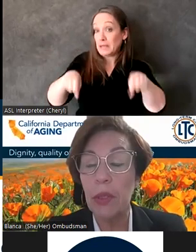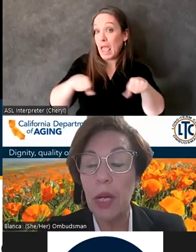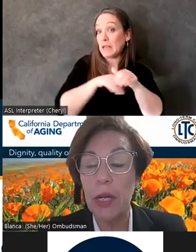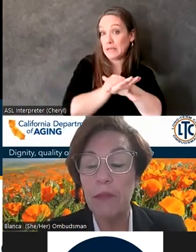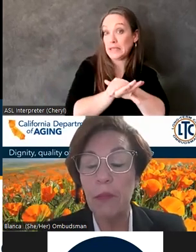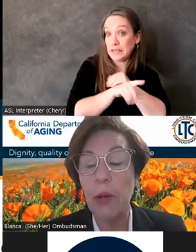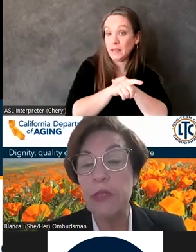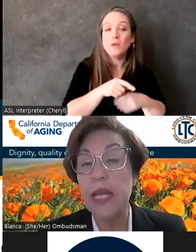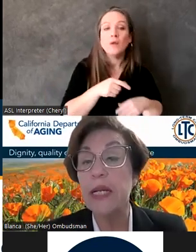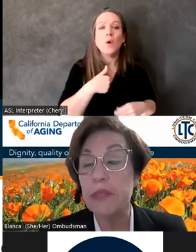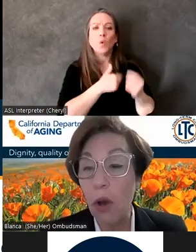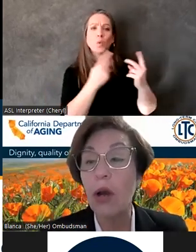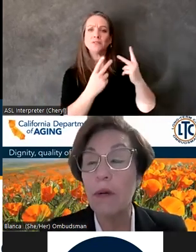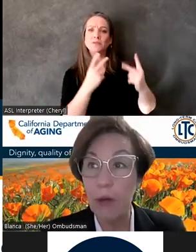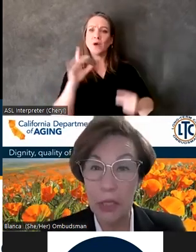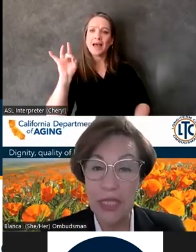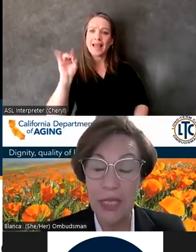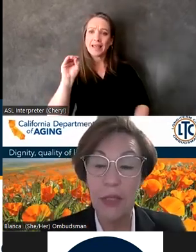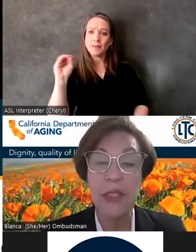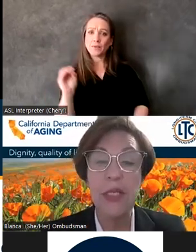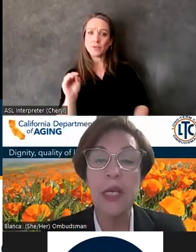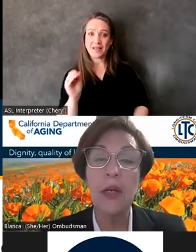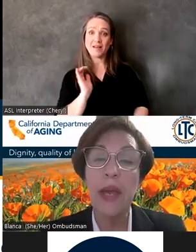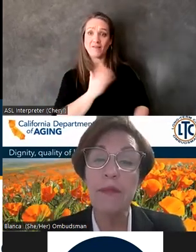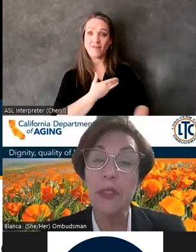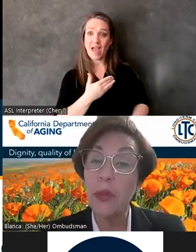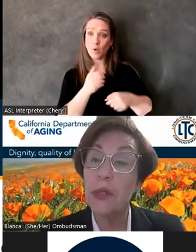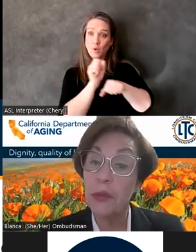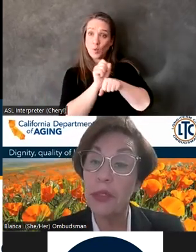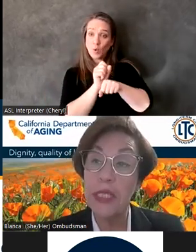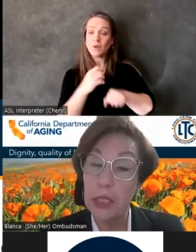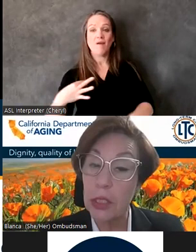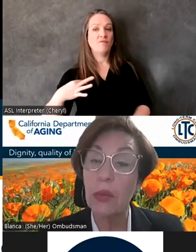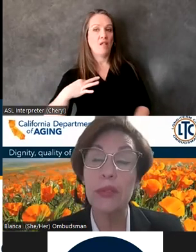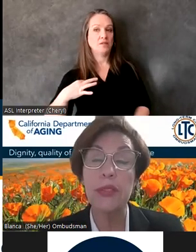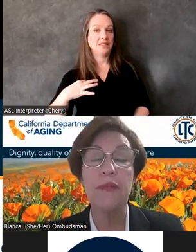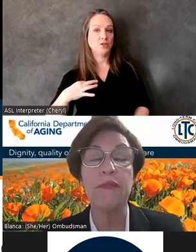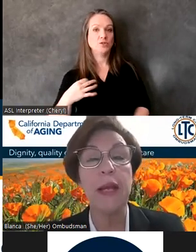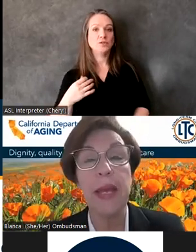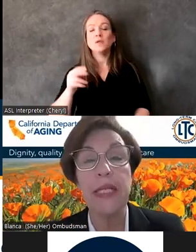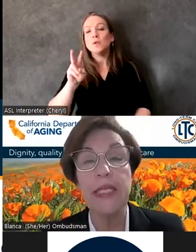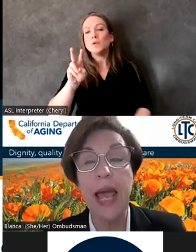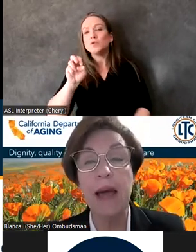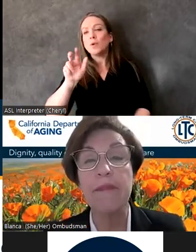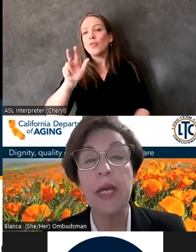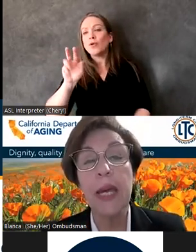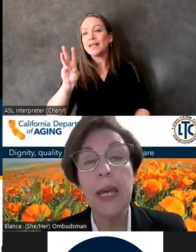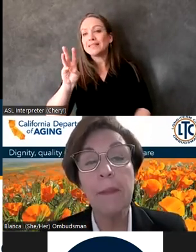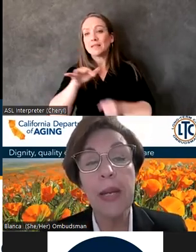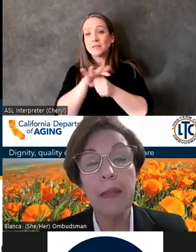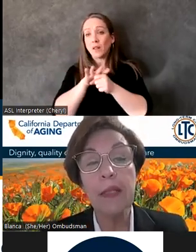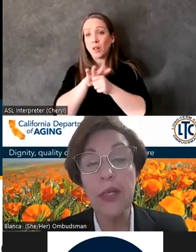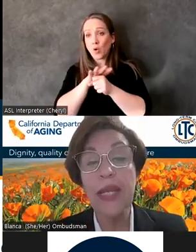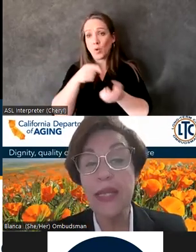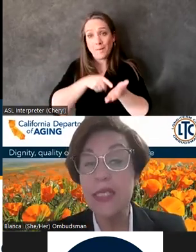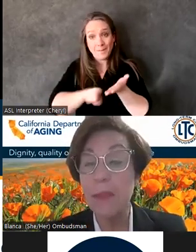of our representatives are volunteers. We have 236 local certified paid staff.